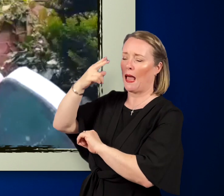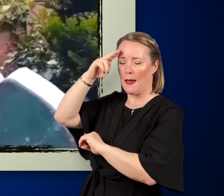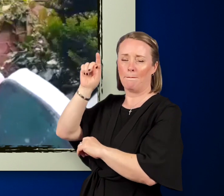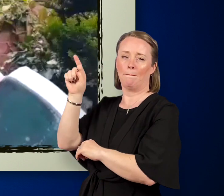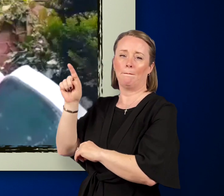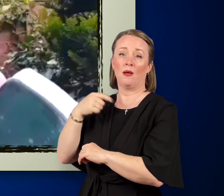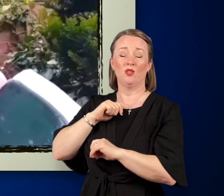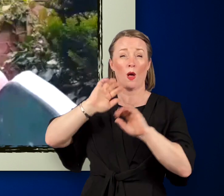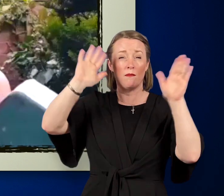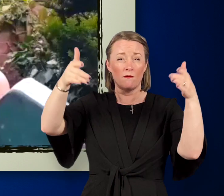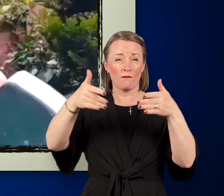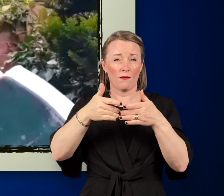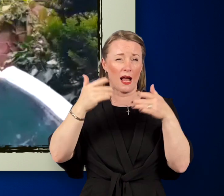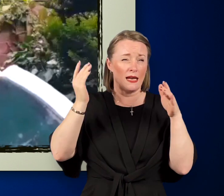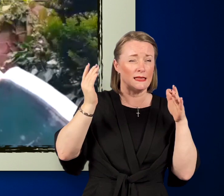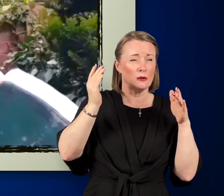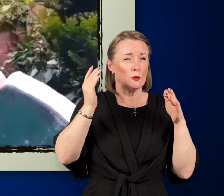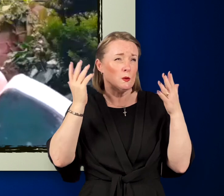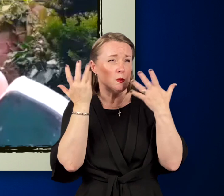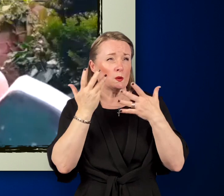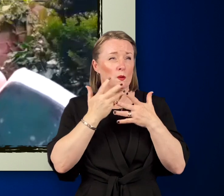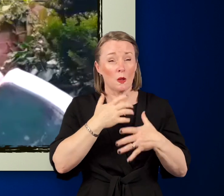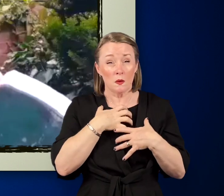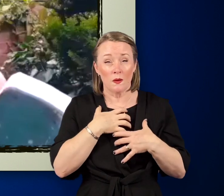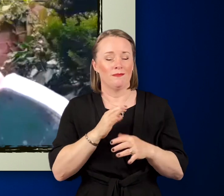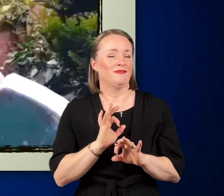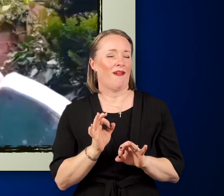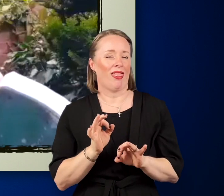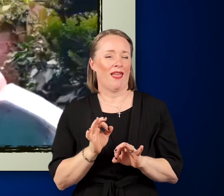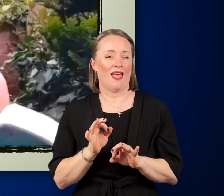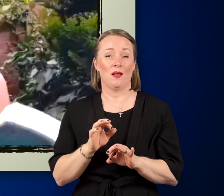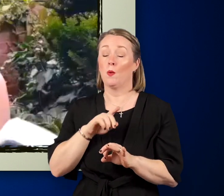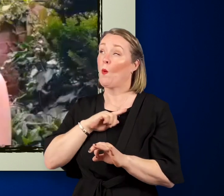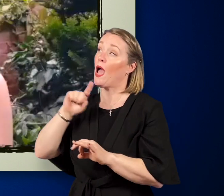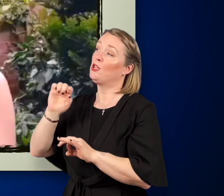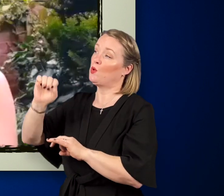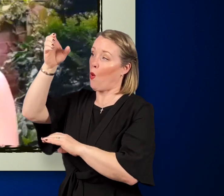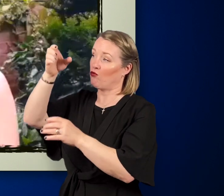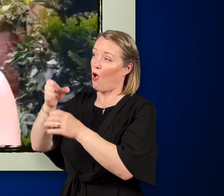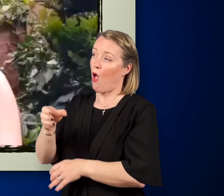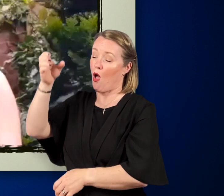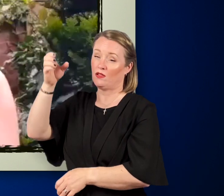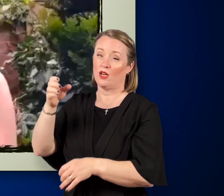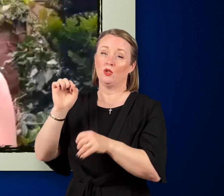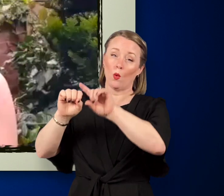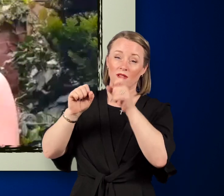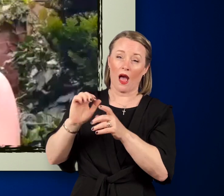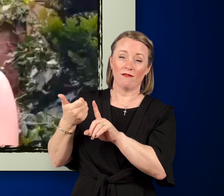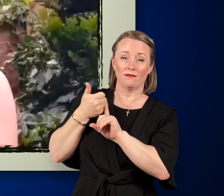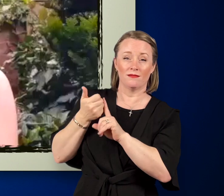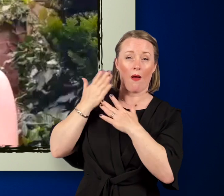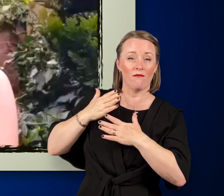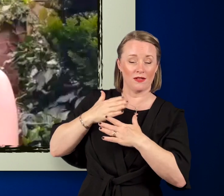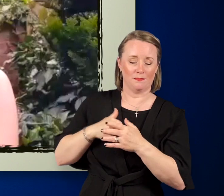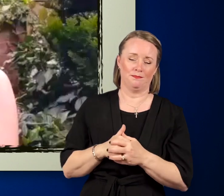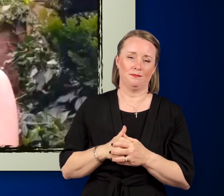fear no evil, for you are with me, your rod and your staff, they comfort me. And I can let you read the rest of the psalm. How do we respond to